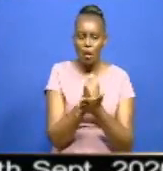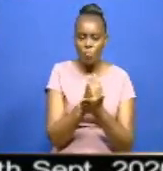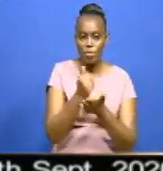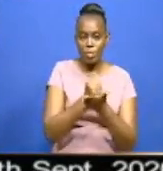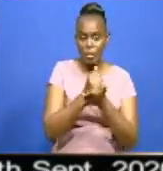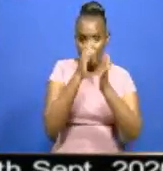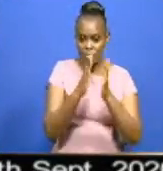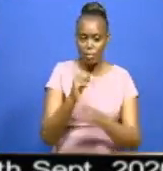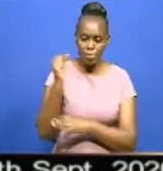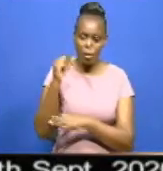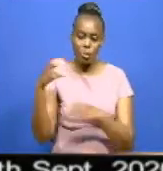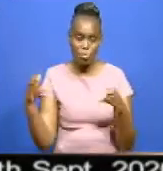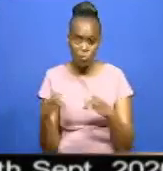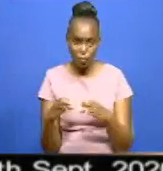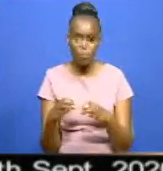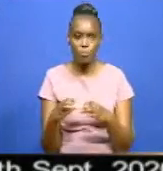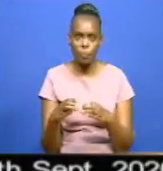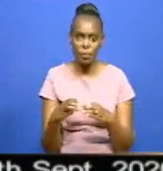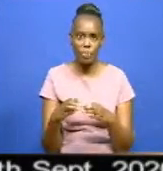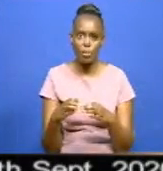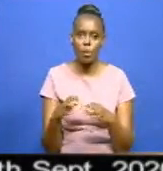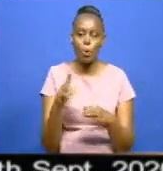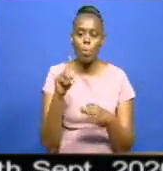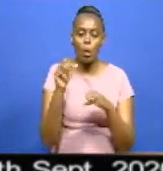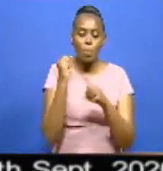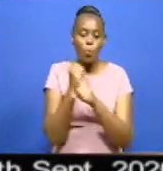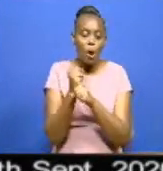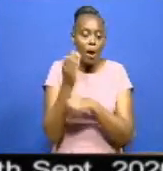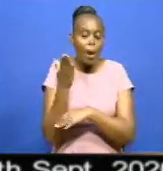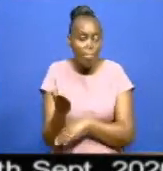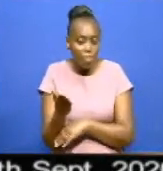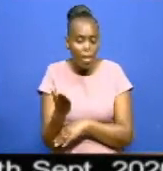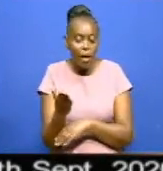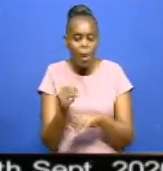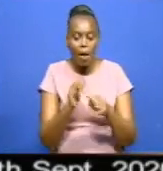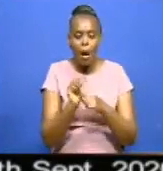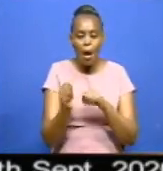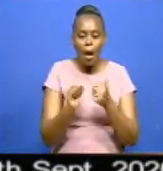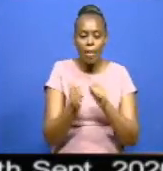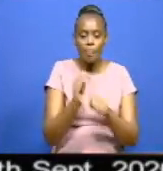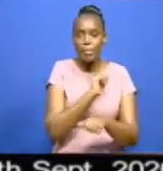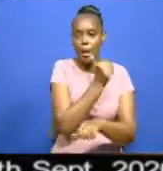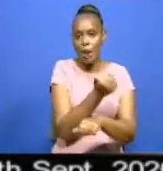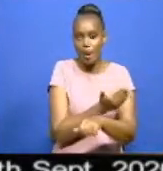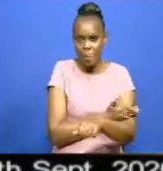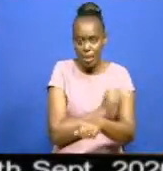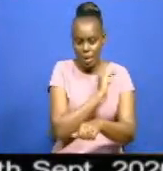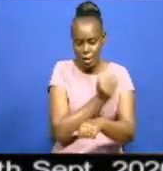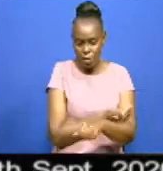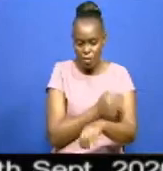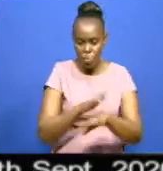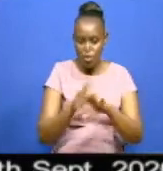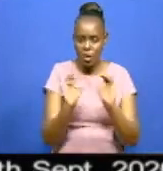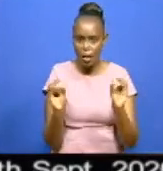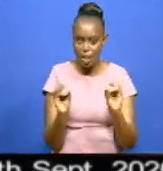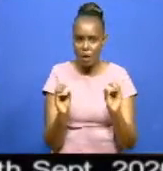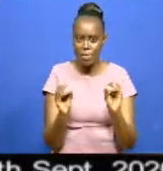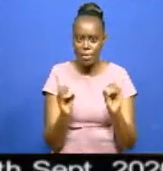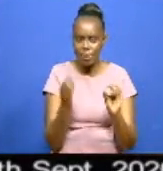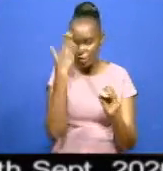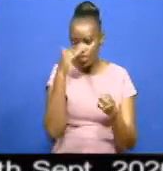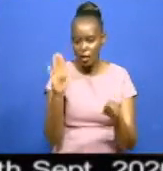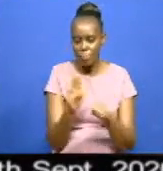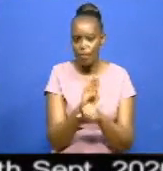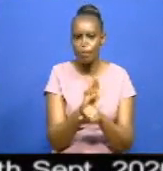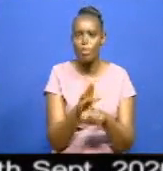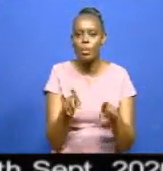of Political Parties, that one works there in an acting capacity. It is not good, Mr. Speaker, and it is a shame. That